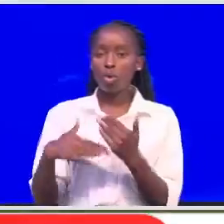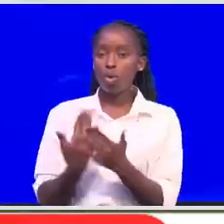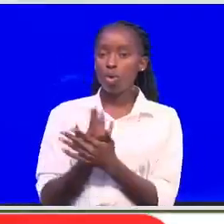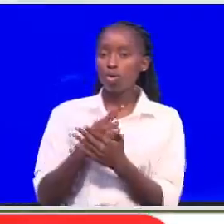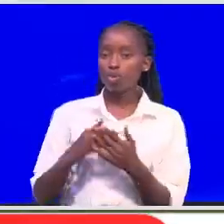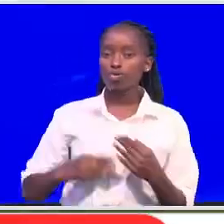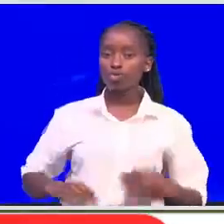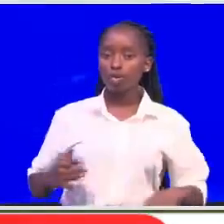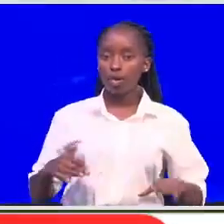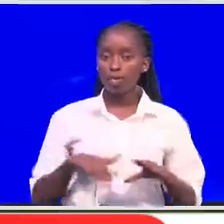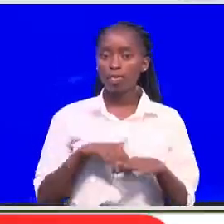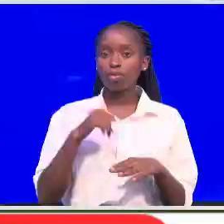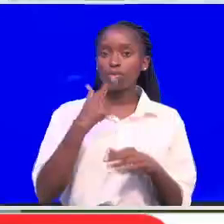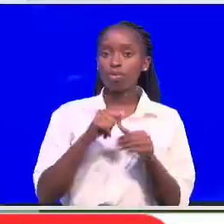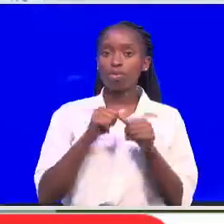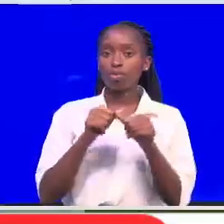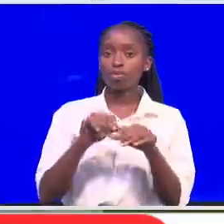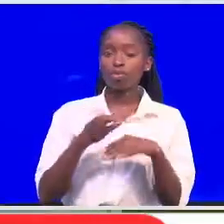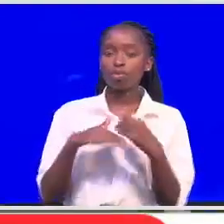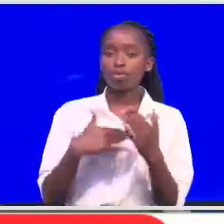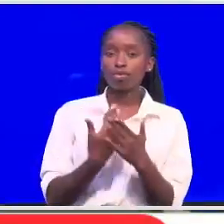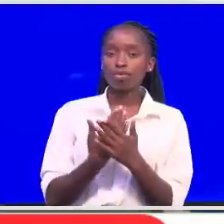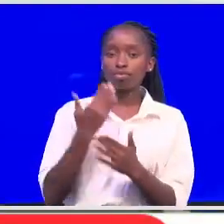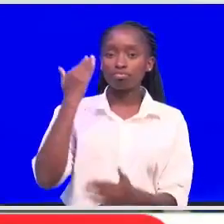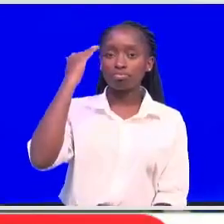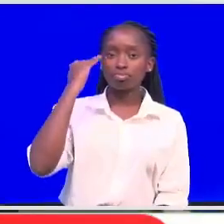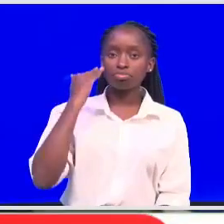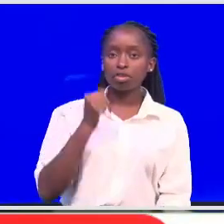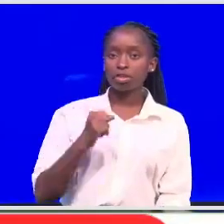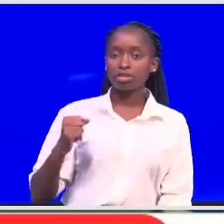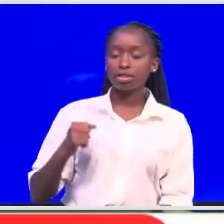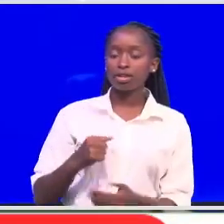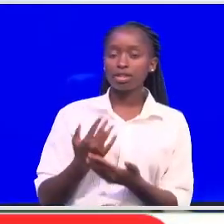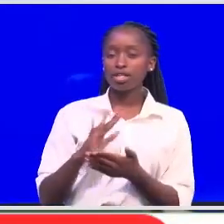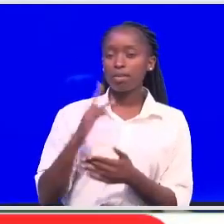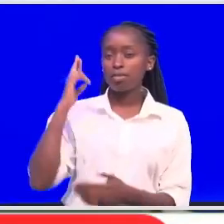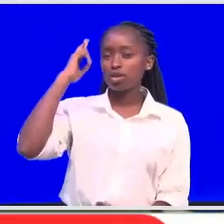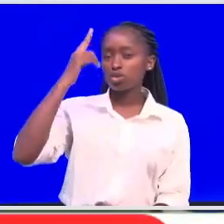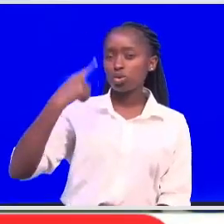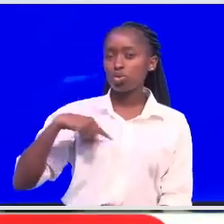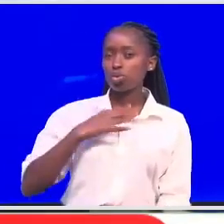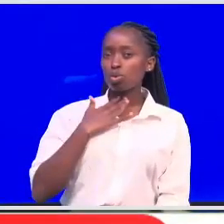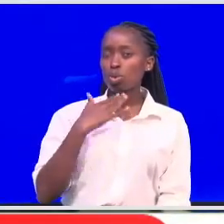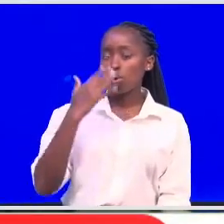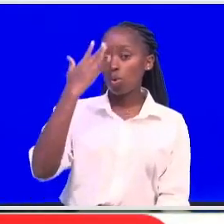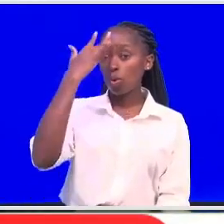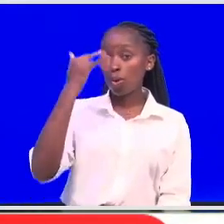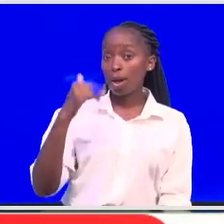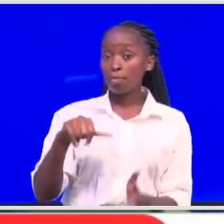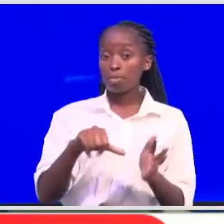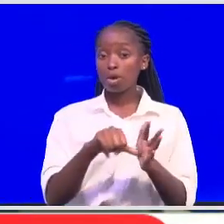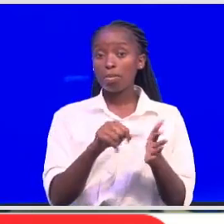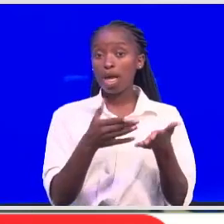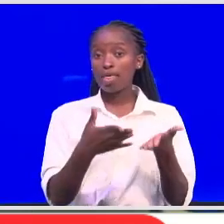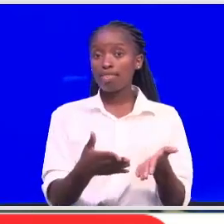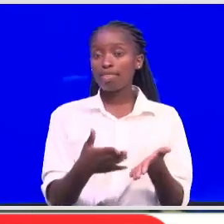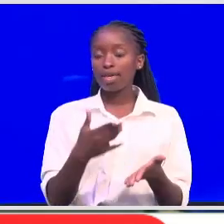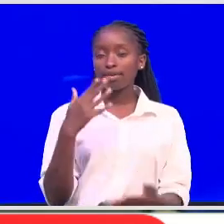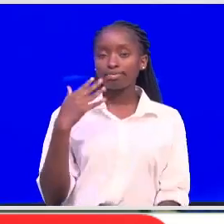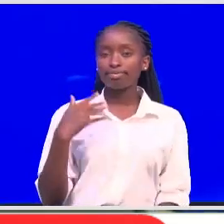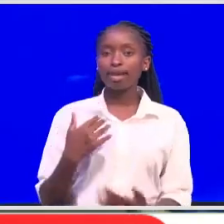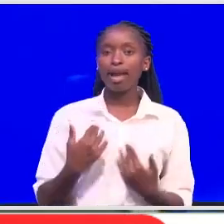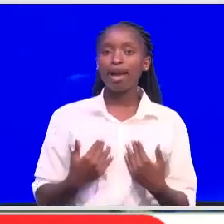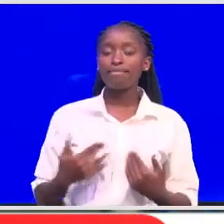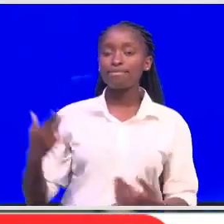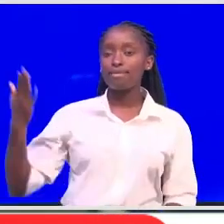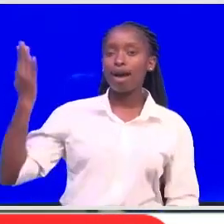who are conduit of corruption in the judiciary. Part of the reason why we are in the trouble we are in is because of